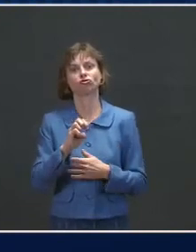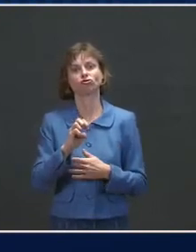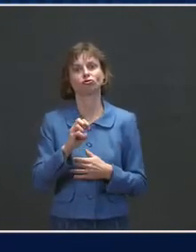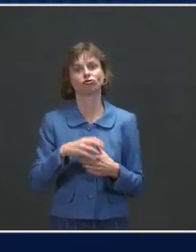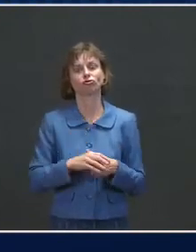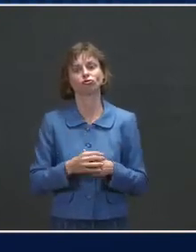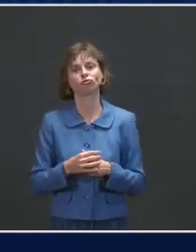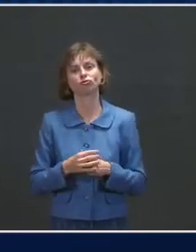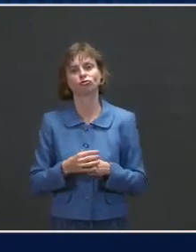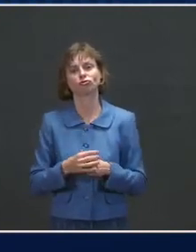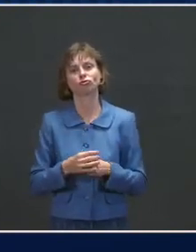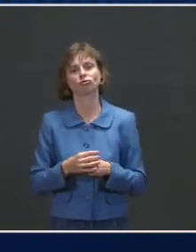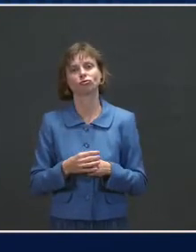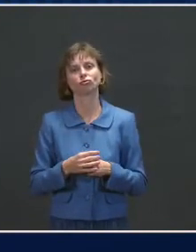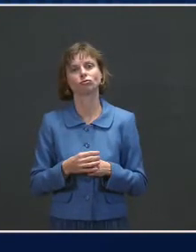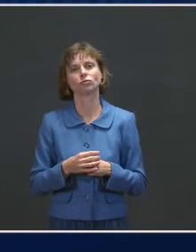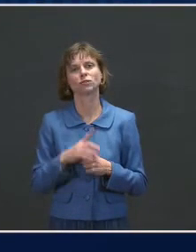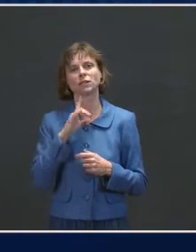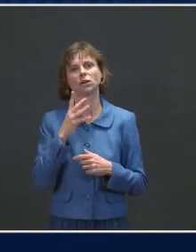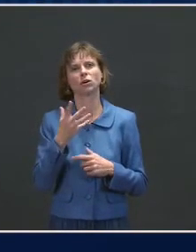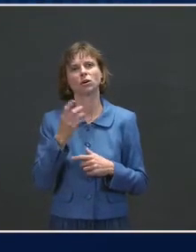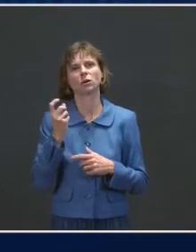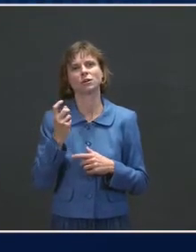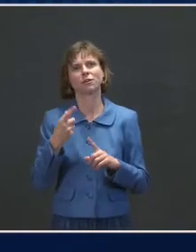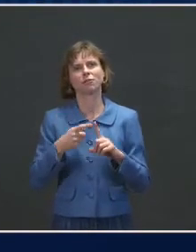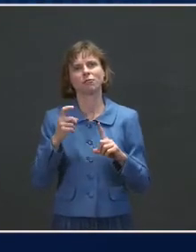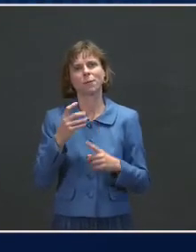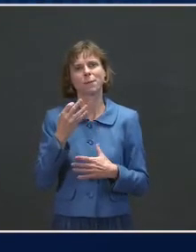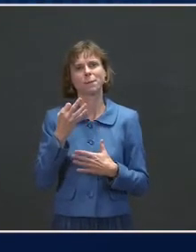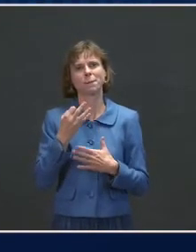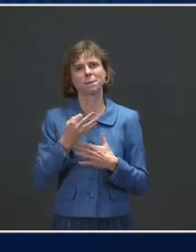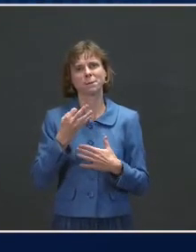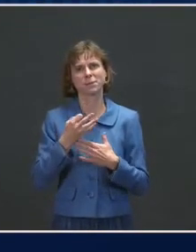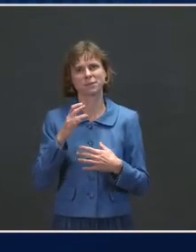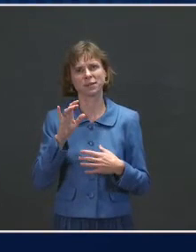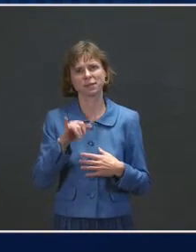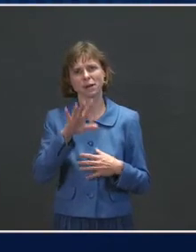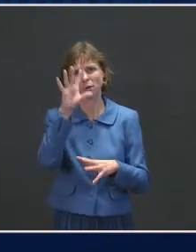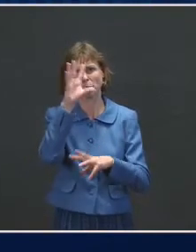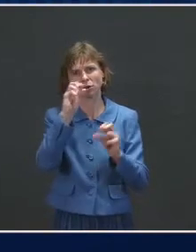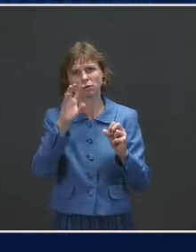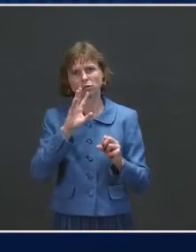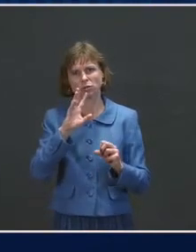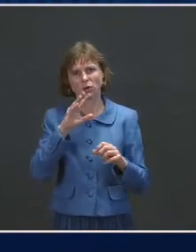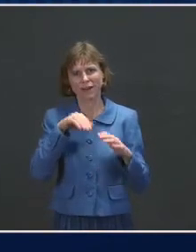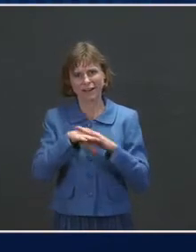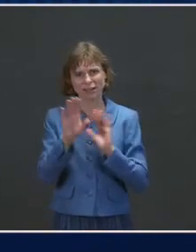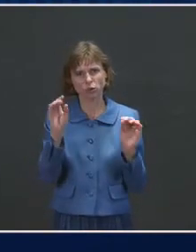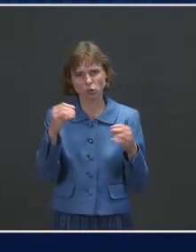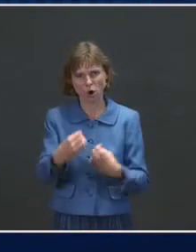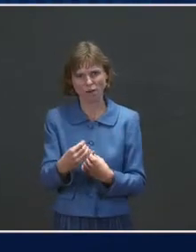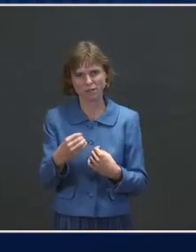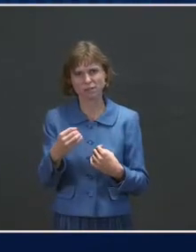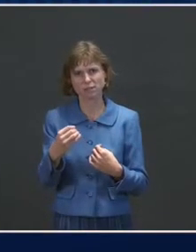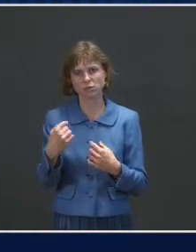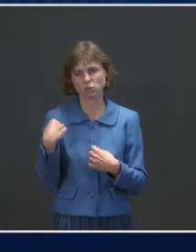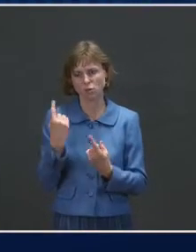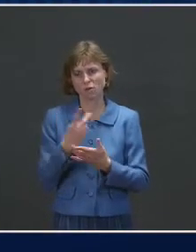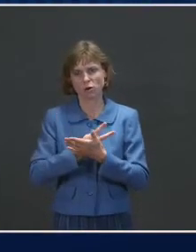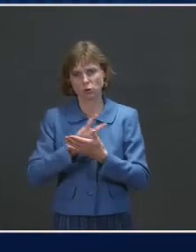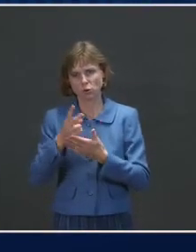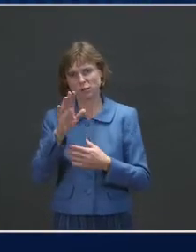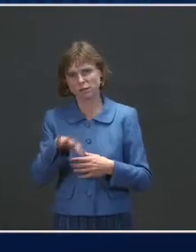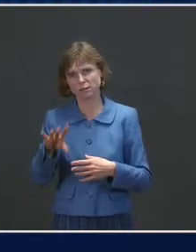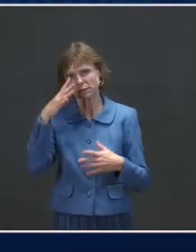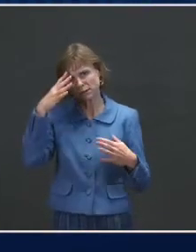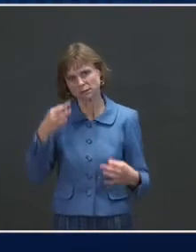away from the fact that President Biden campaigned on unity, talked about unity, got into office about 2 weeks in, has decided, all